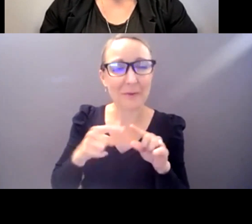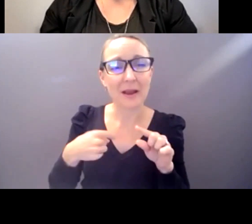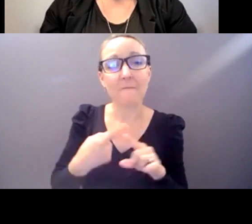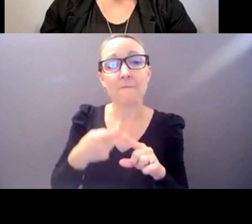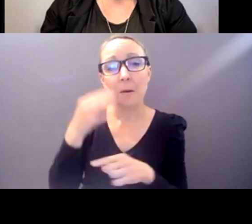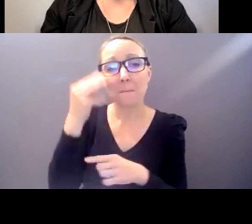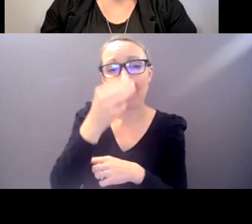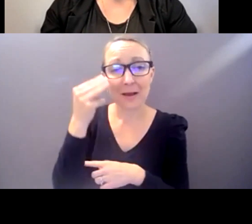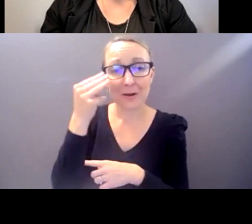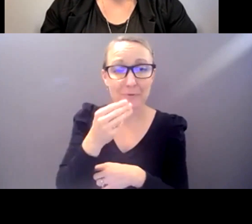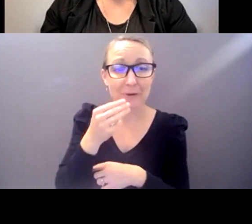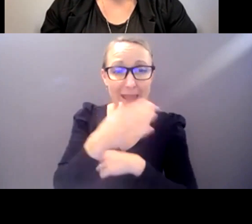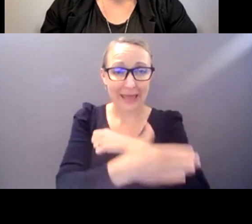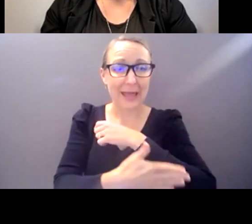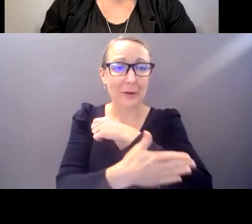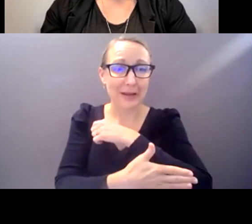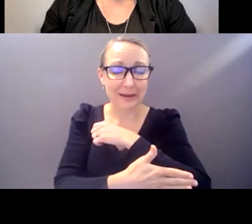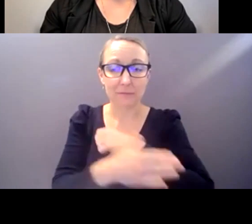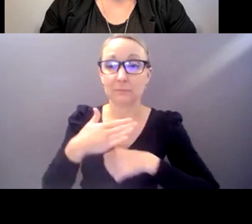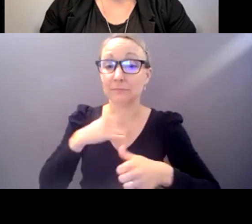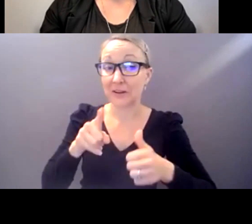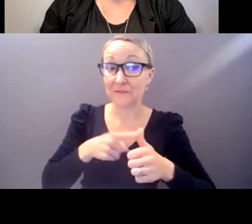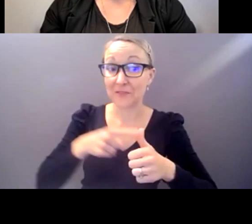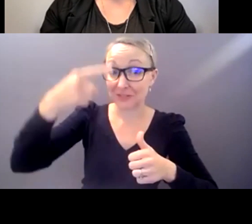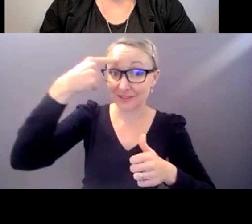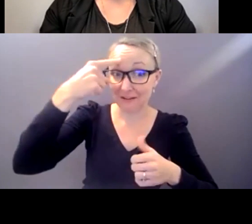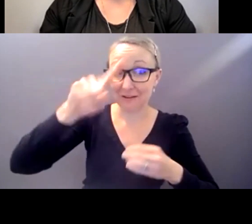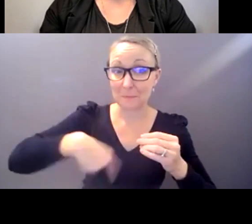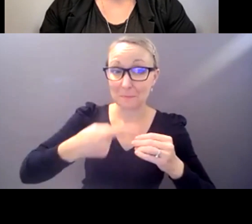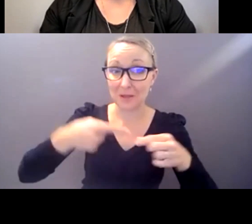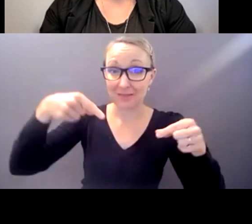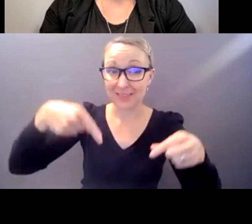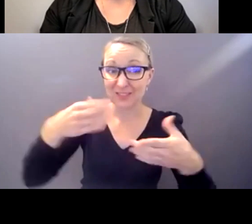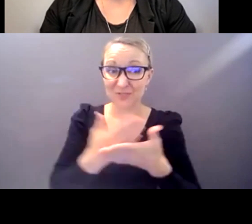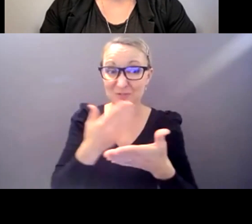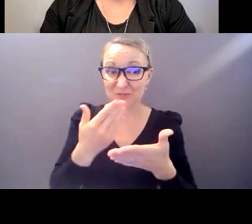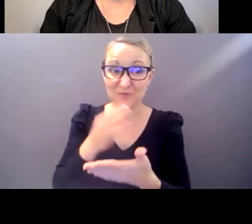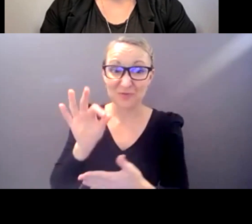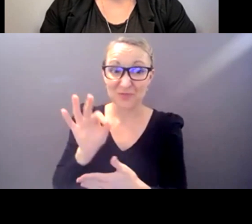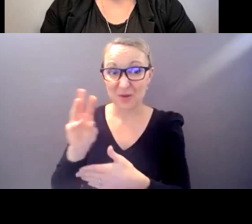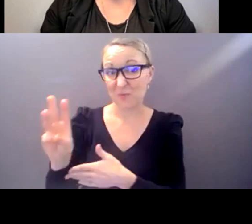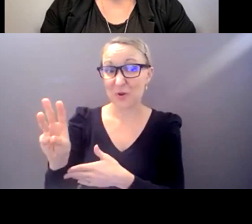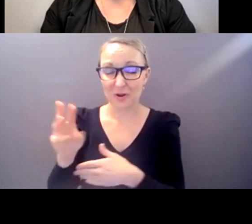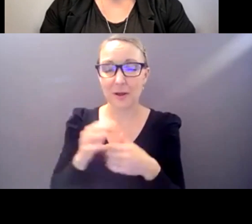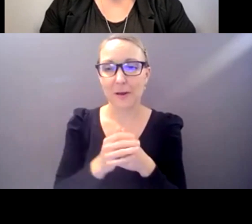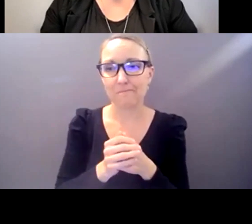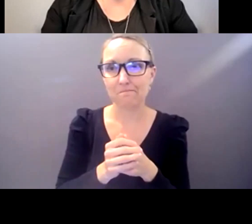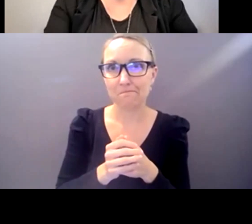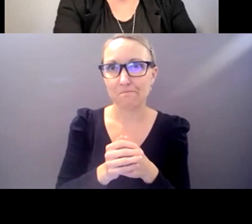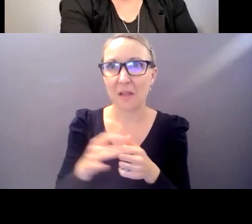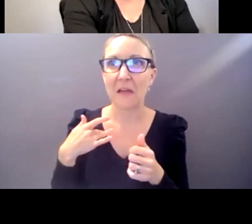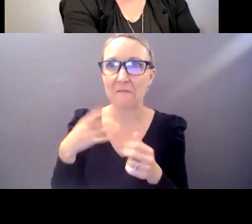County, and so my first thoughts, about this new framework, it reminds me a lot of the